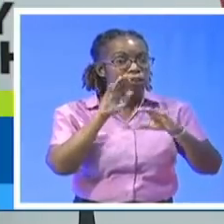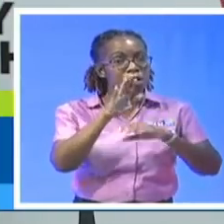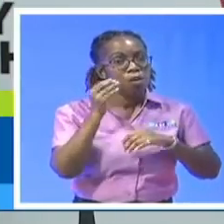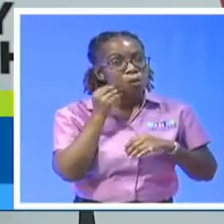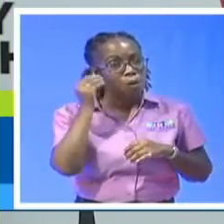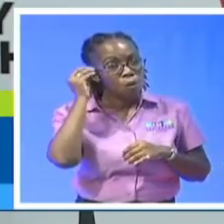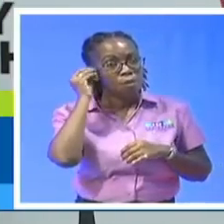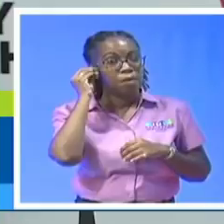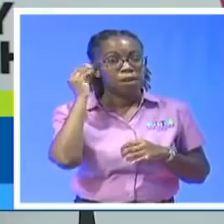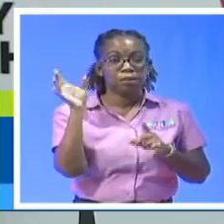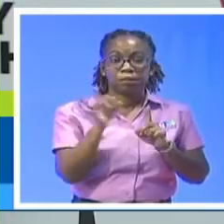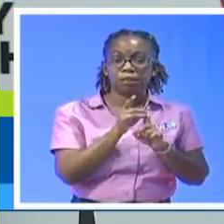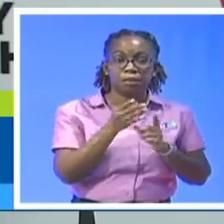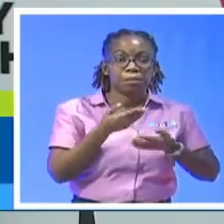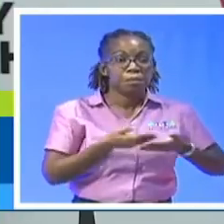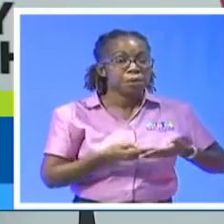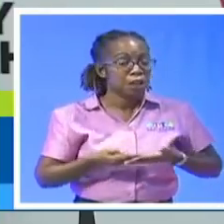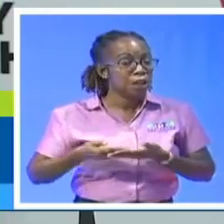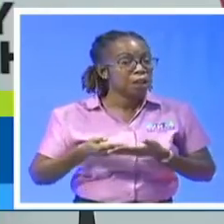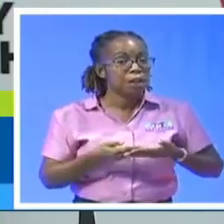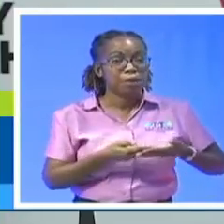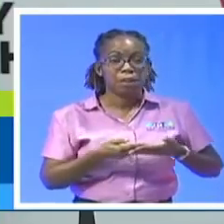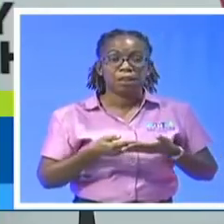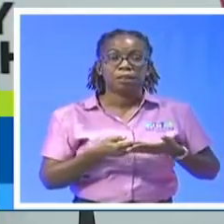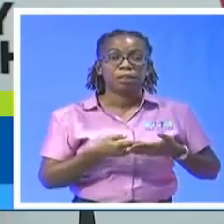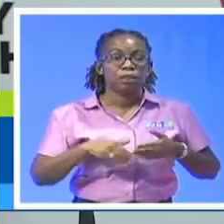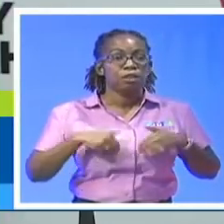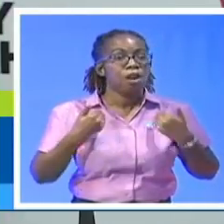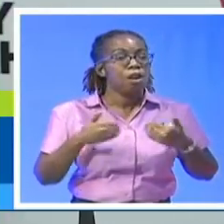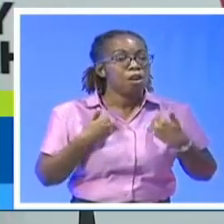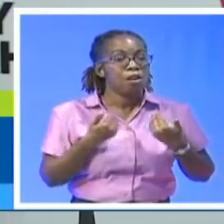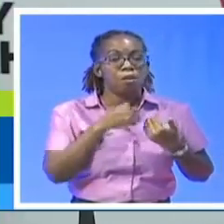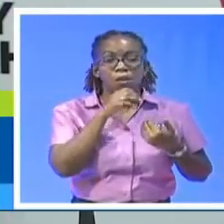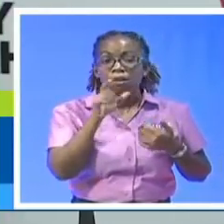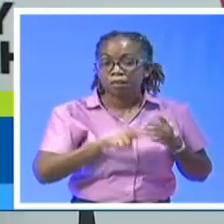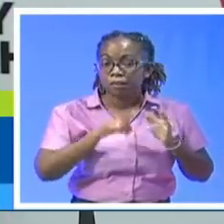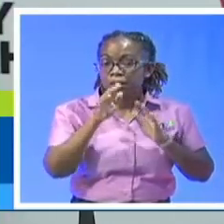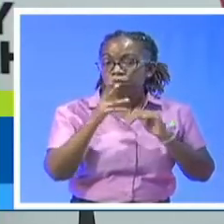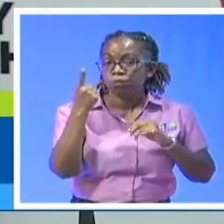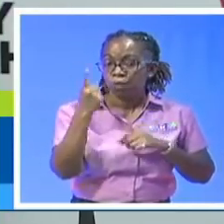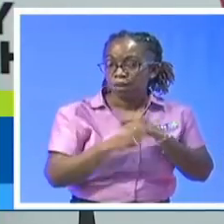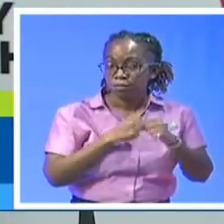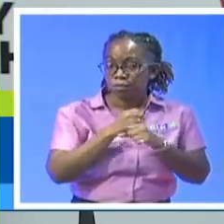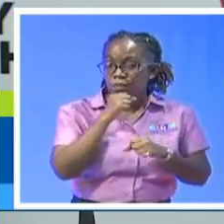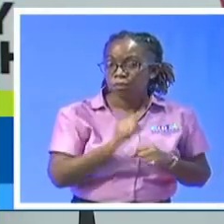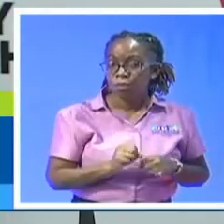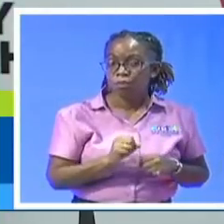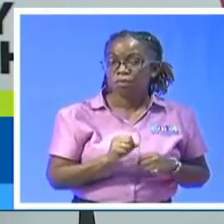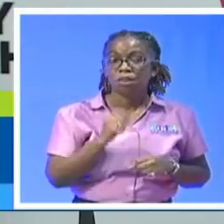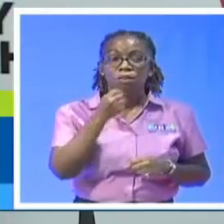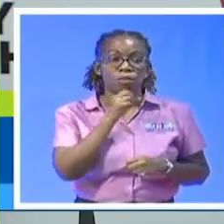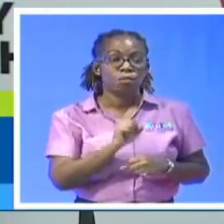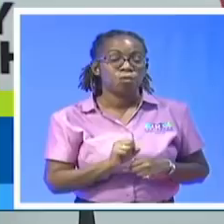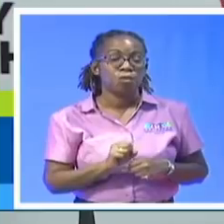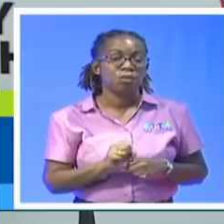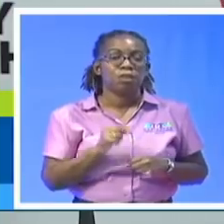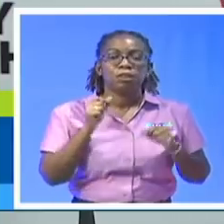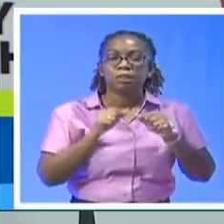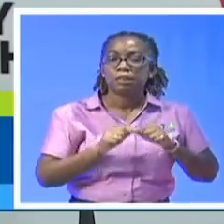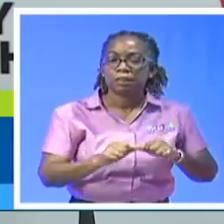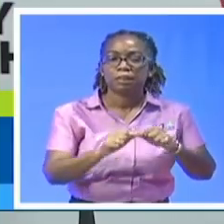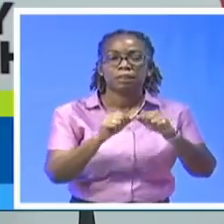in arms and these young children under 1 year old. So we continue to urge